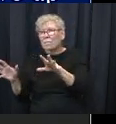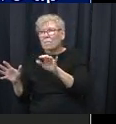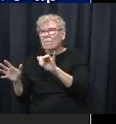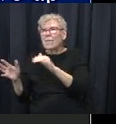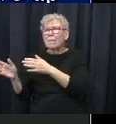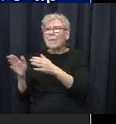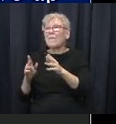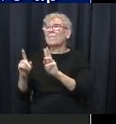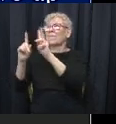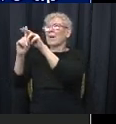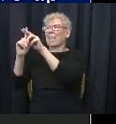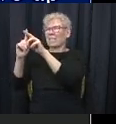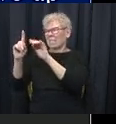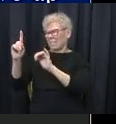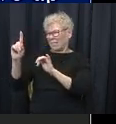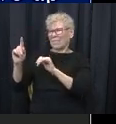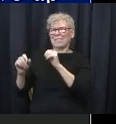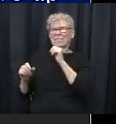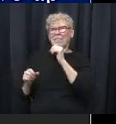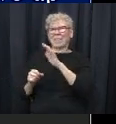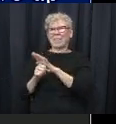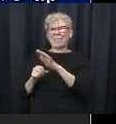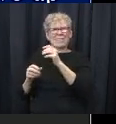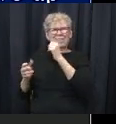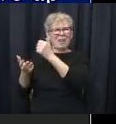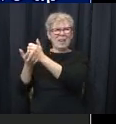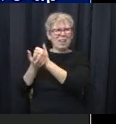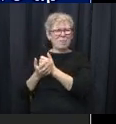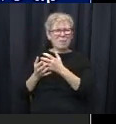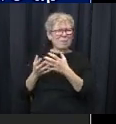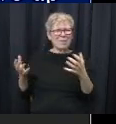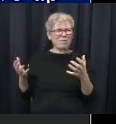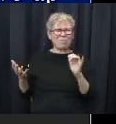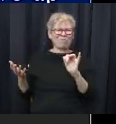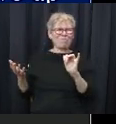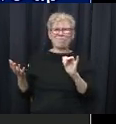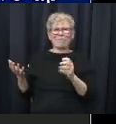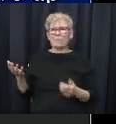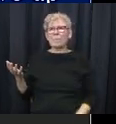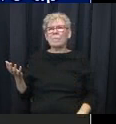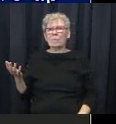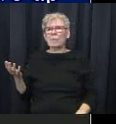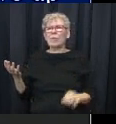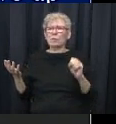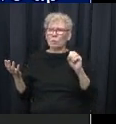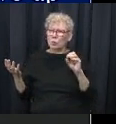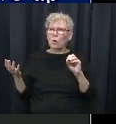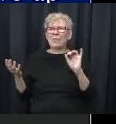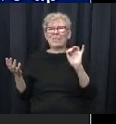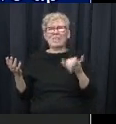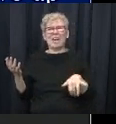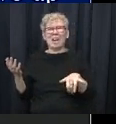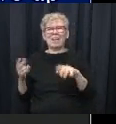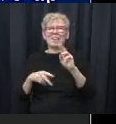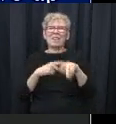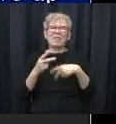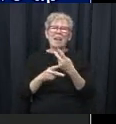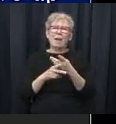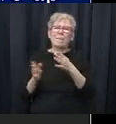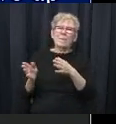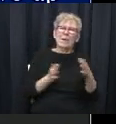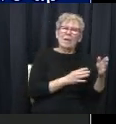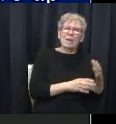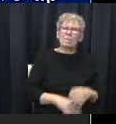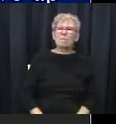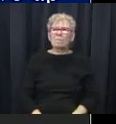move the county to the next level of restrictions. So mitigation plans are, of course, highly encouraged, and particularly as